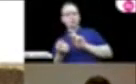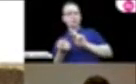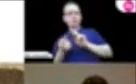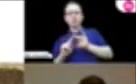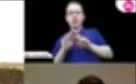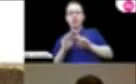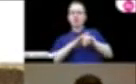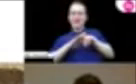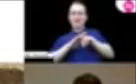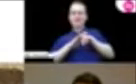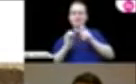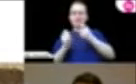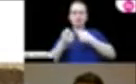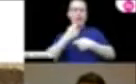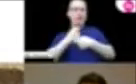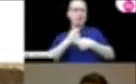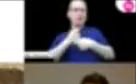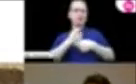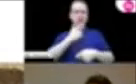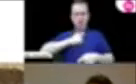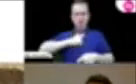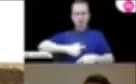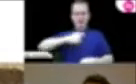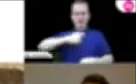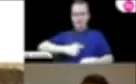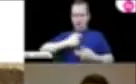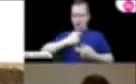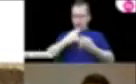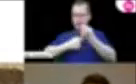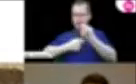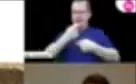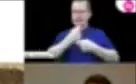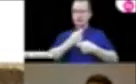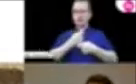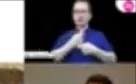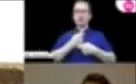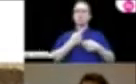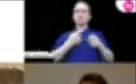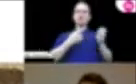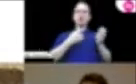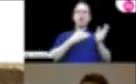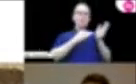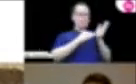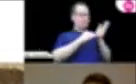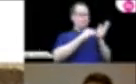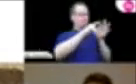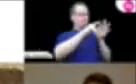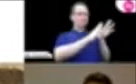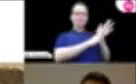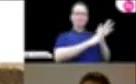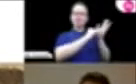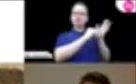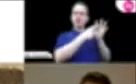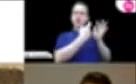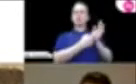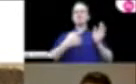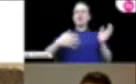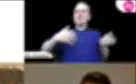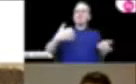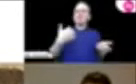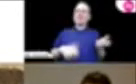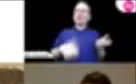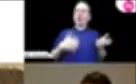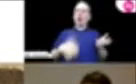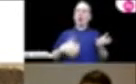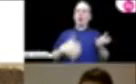gender lines. And minstrel shows typically involve dances and banjo shows